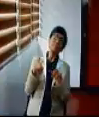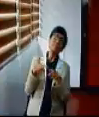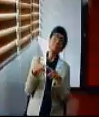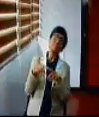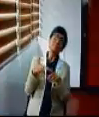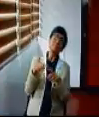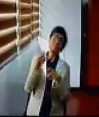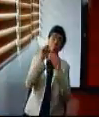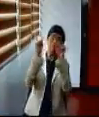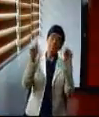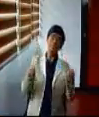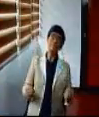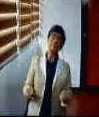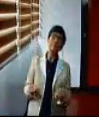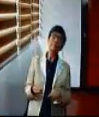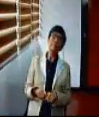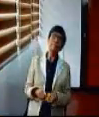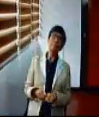windows.